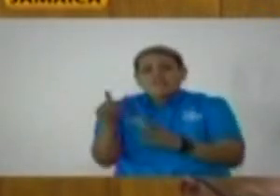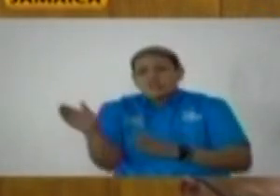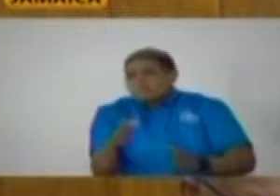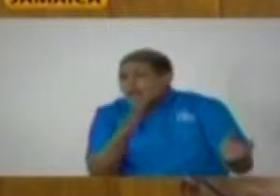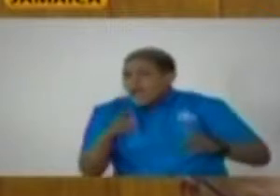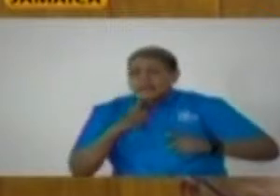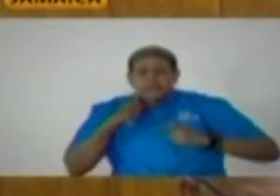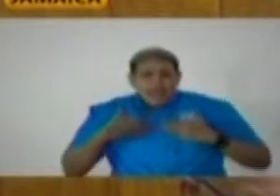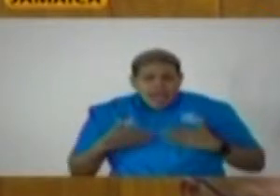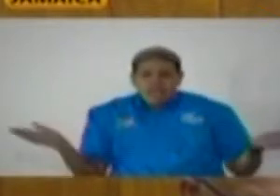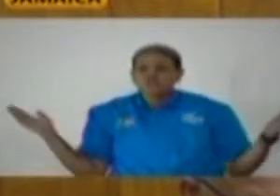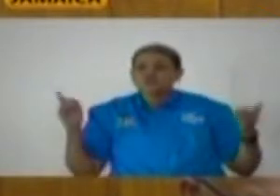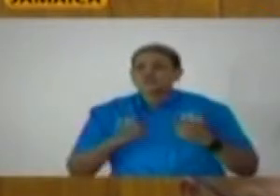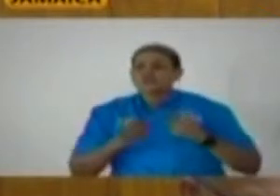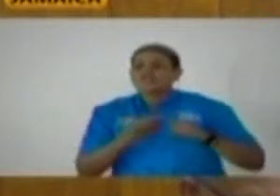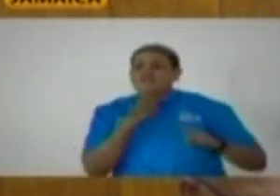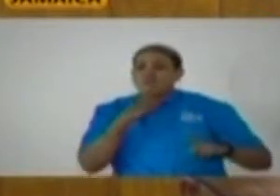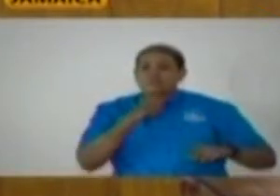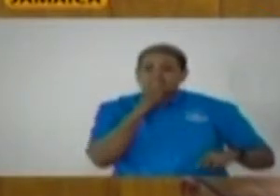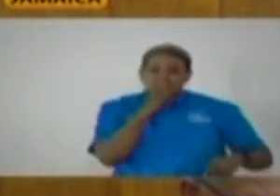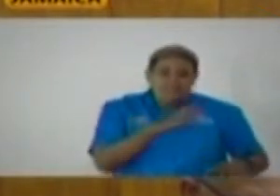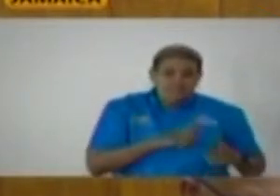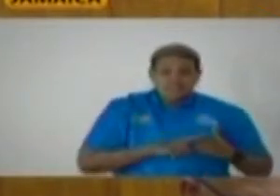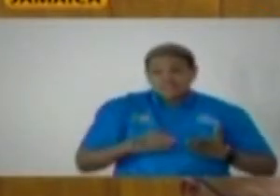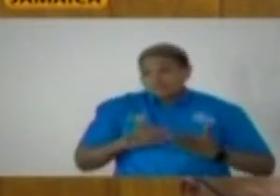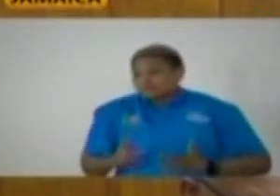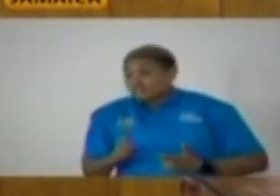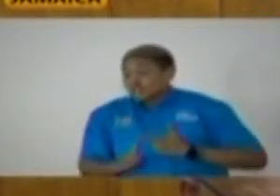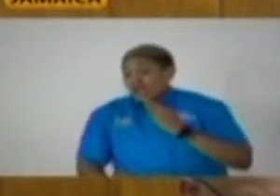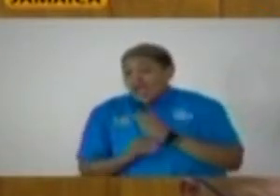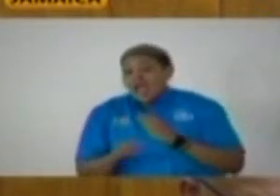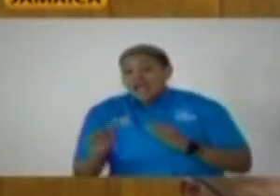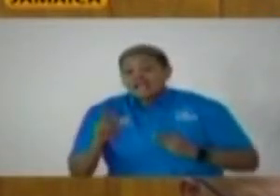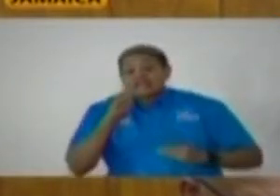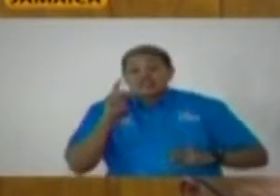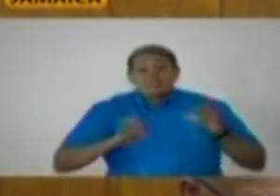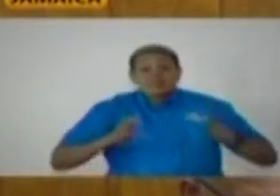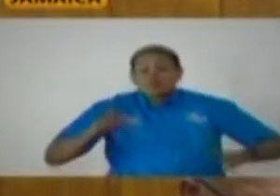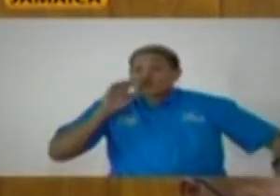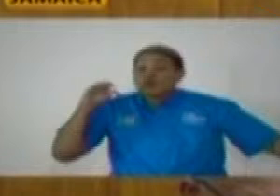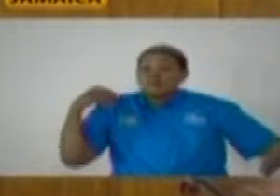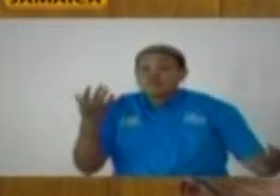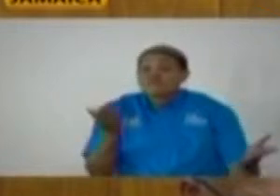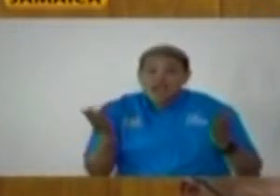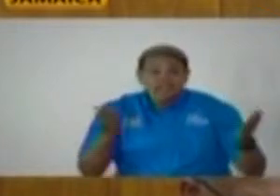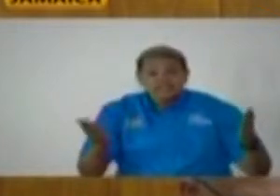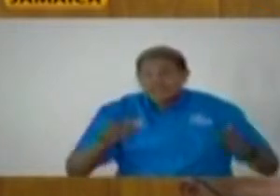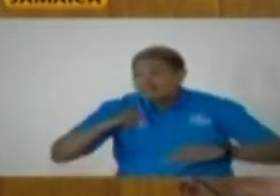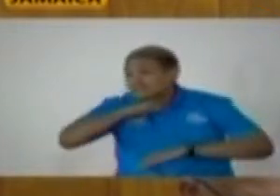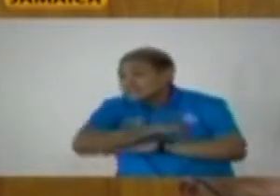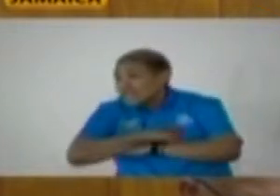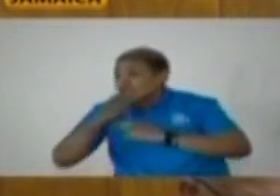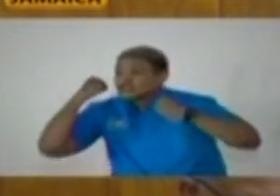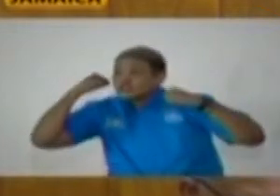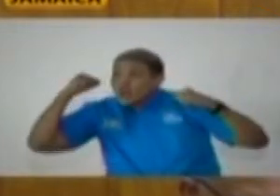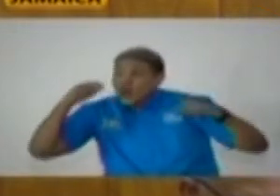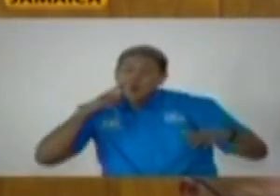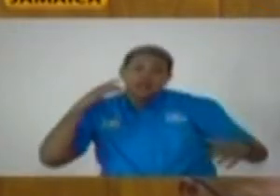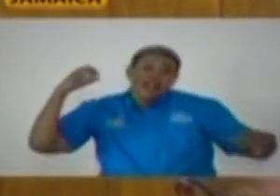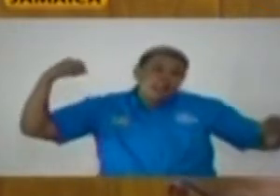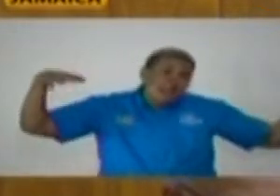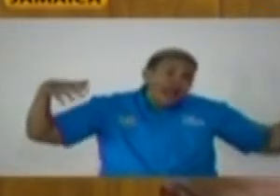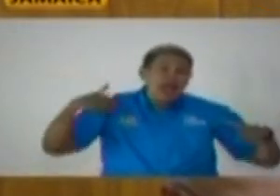the execution, from the artists and musicians to the people who provide the stage, sound, light,